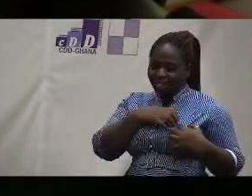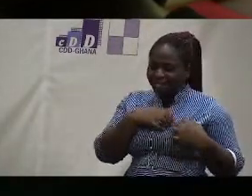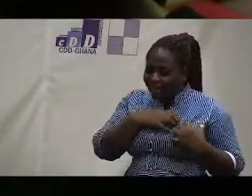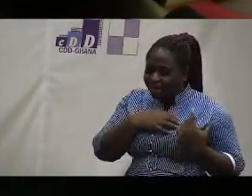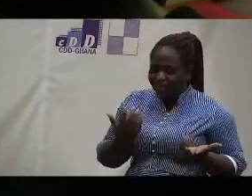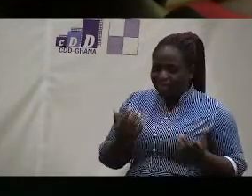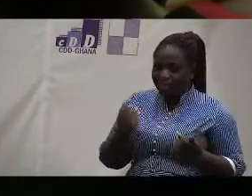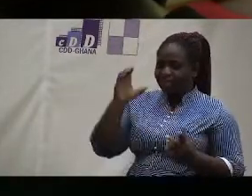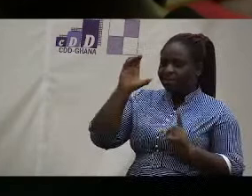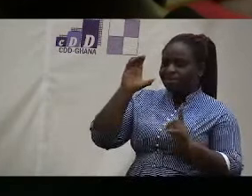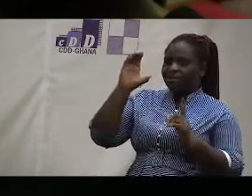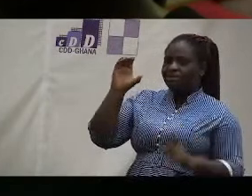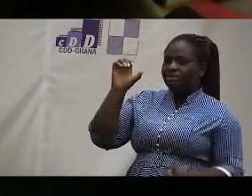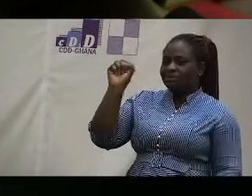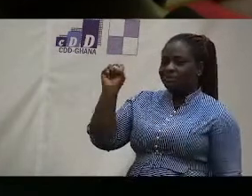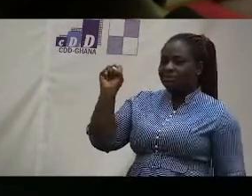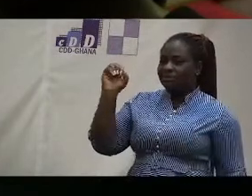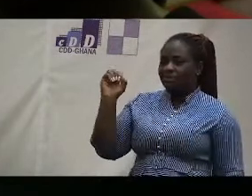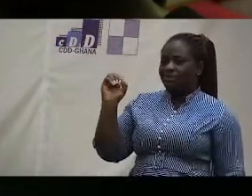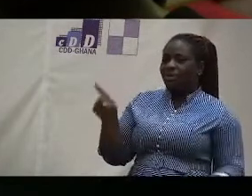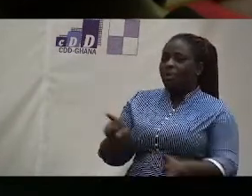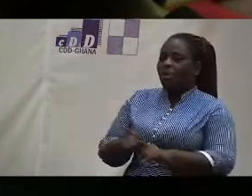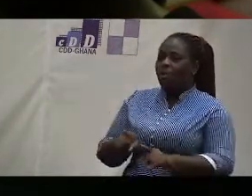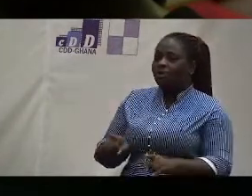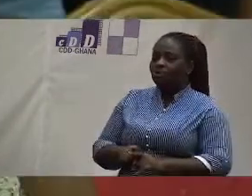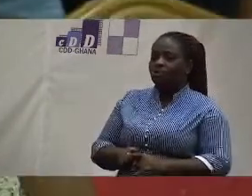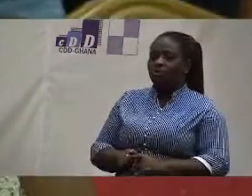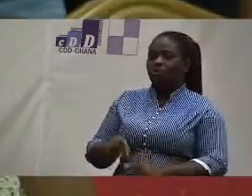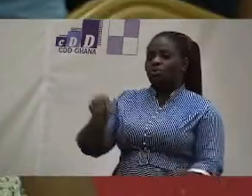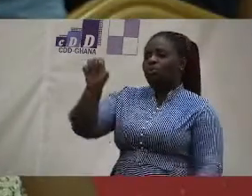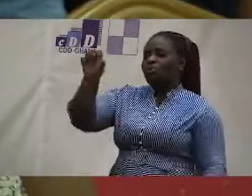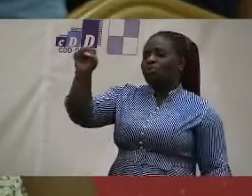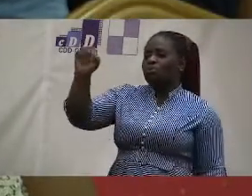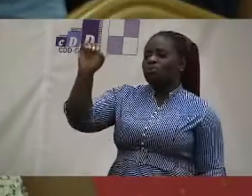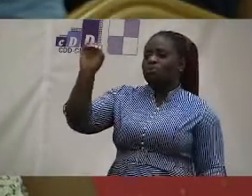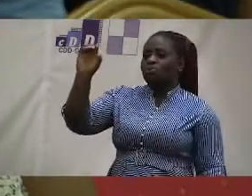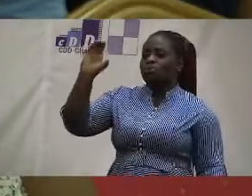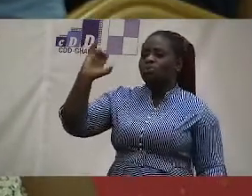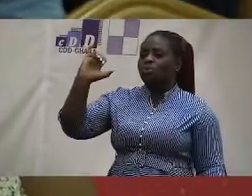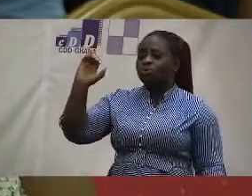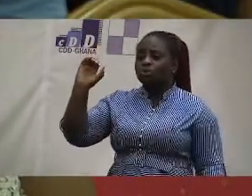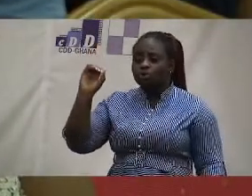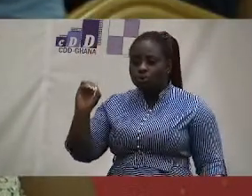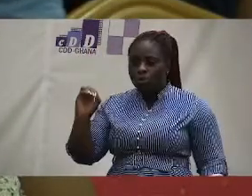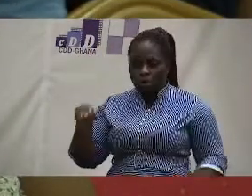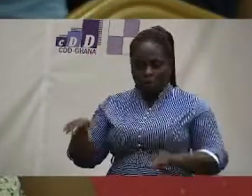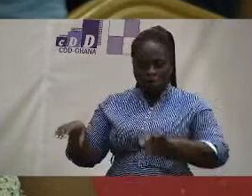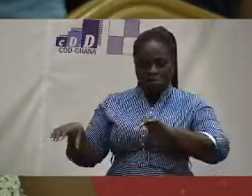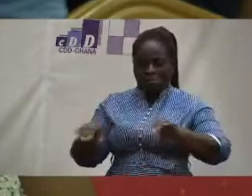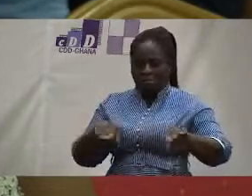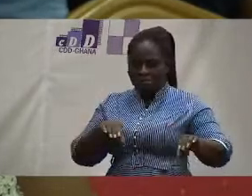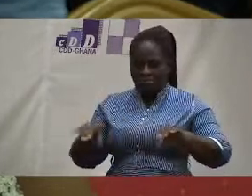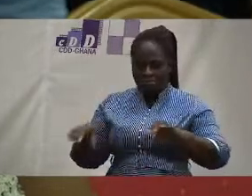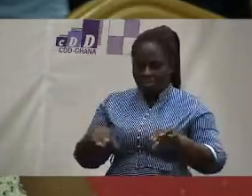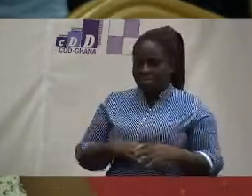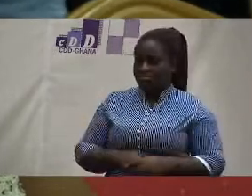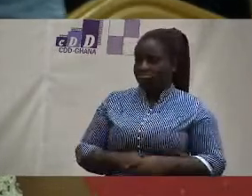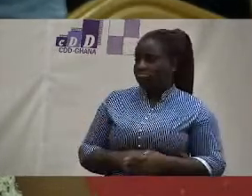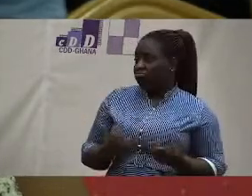civil society, also called social movement. And I think this is, of